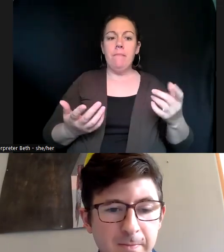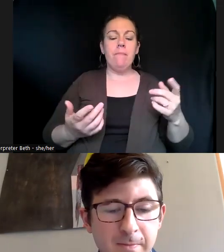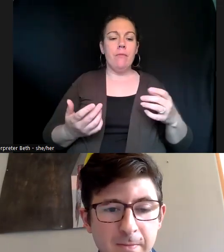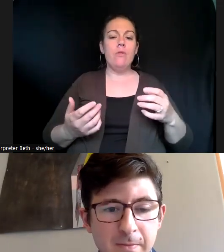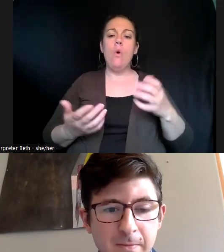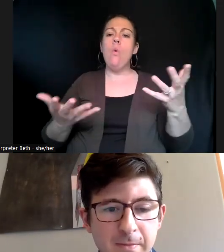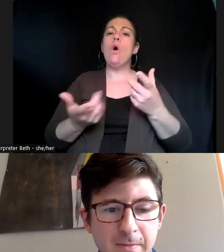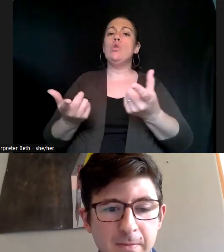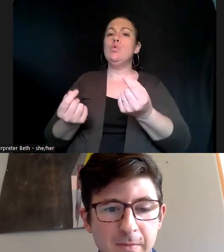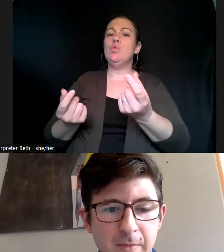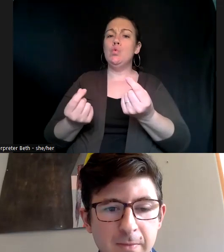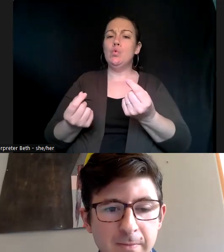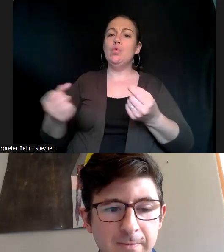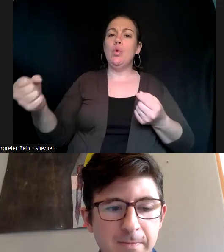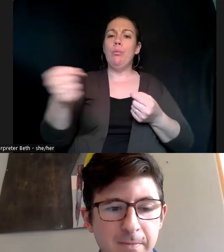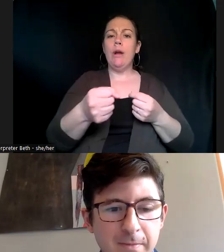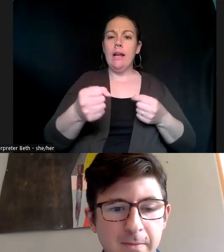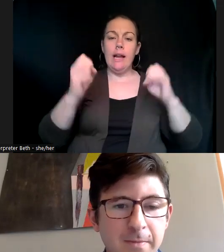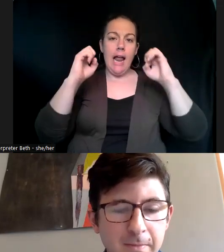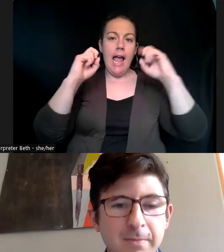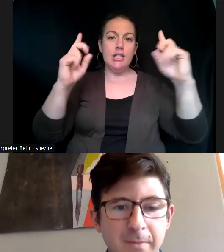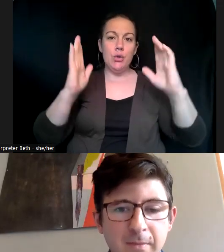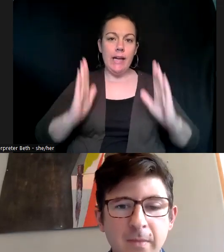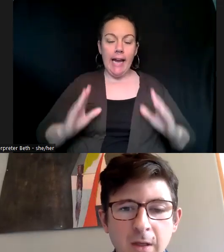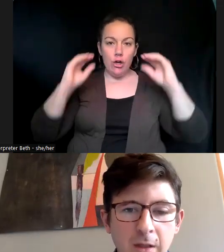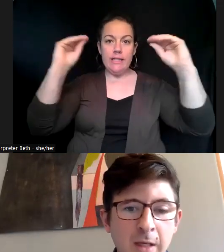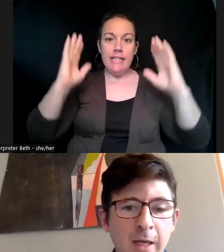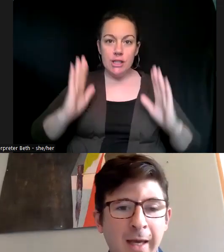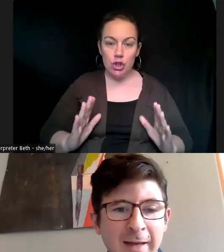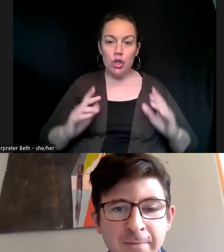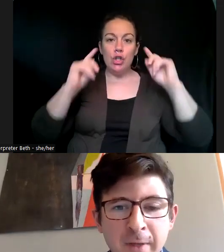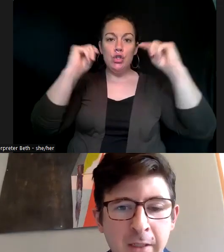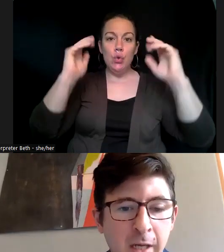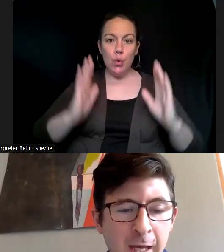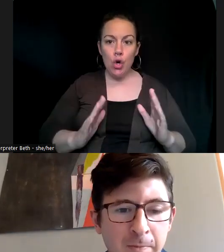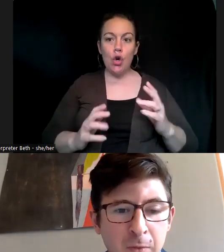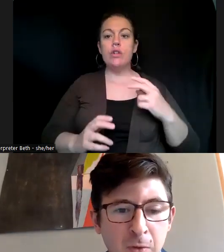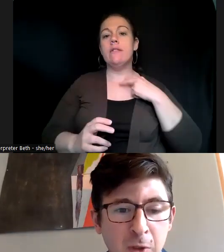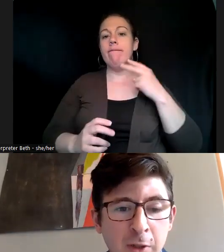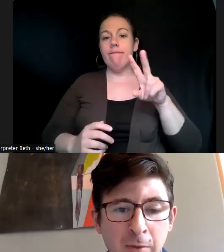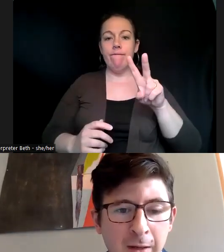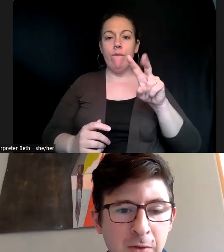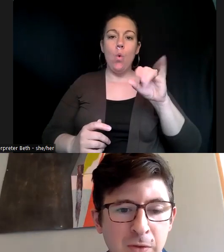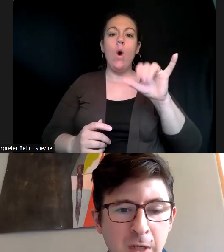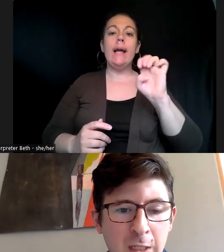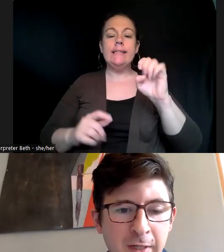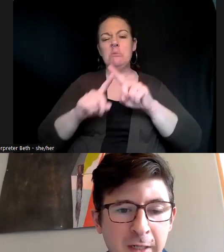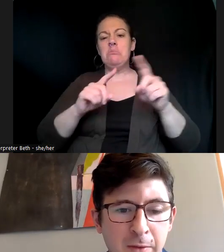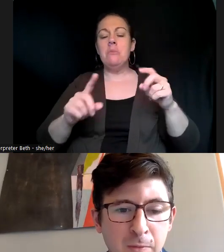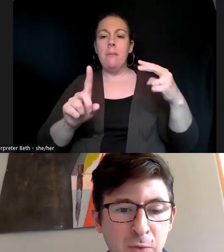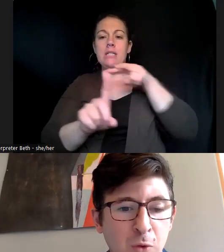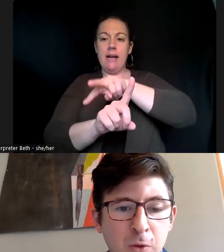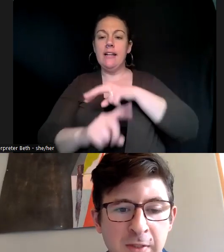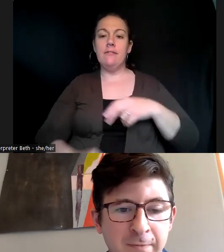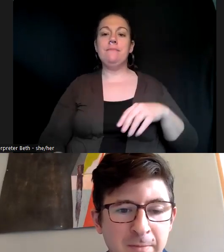in the educator's voice, those that are in the classroom? Yeah, I've been going around to all of